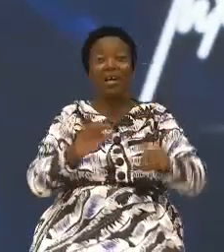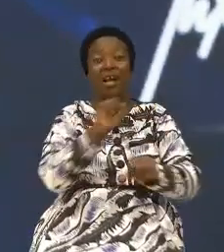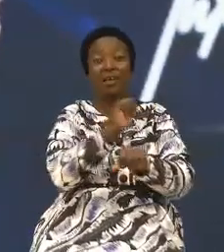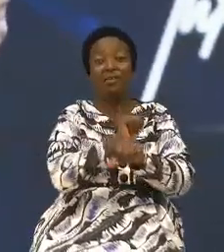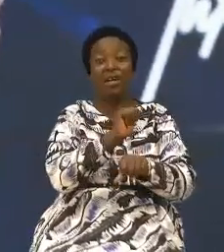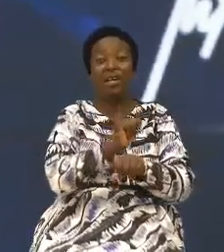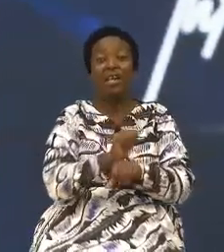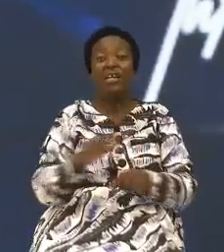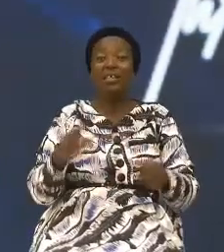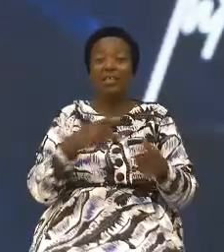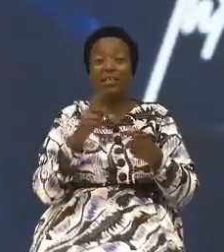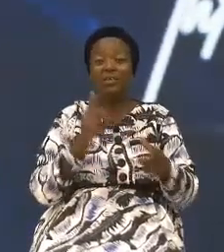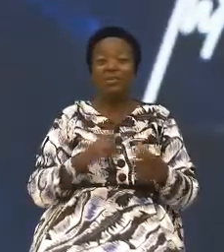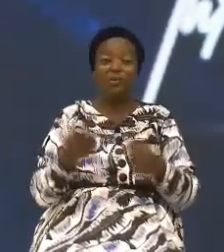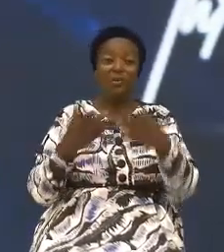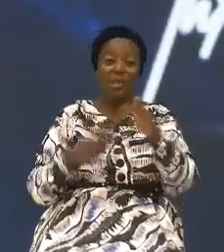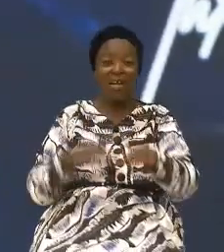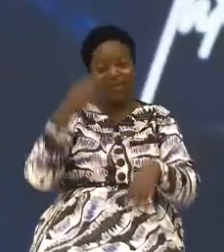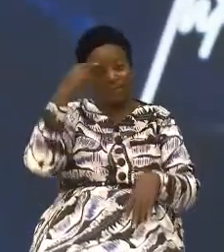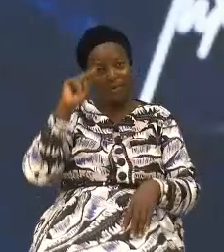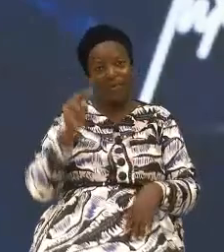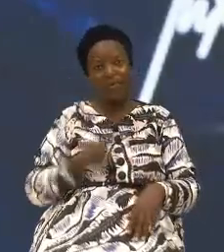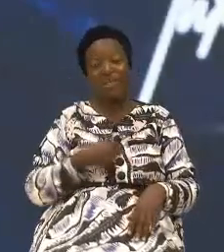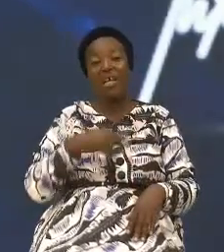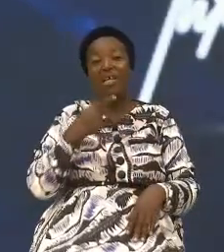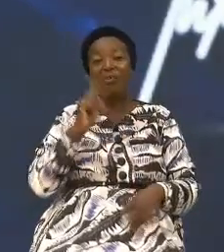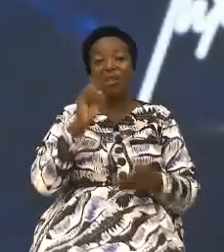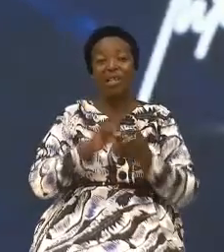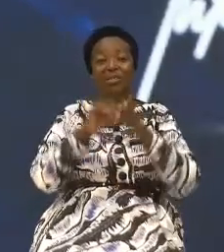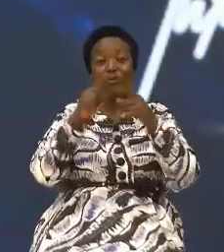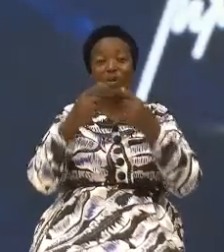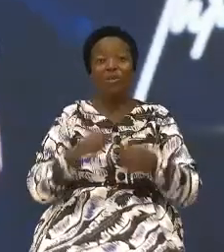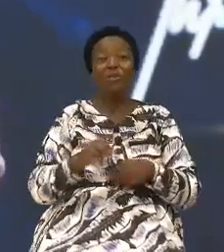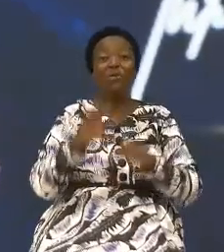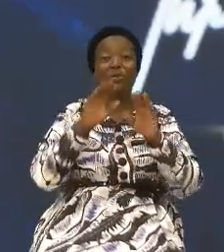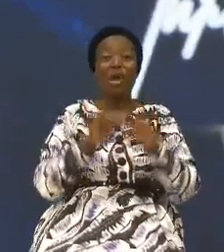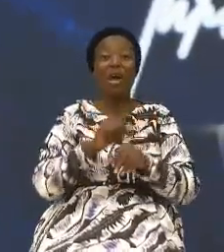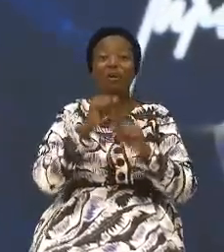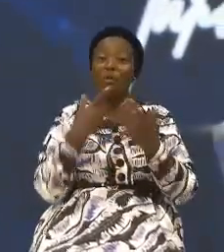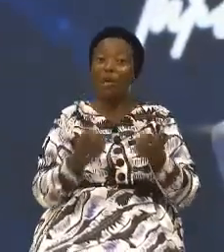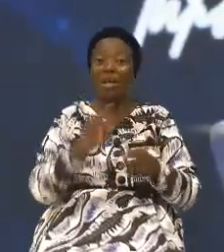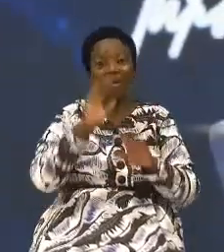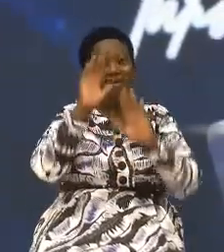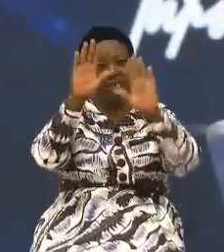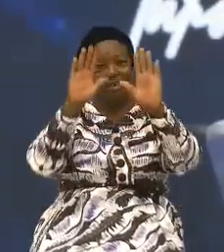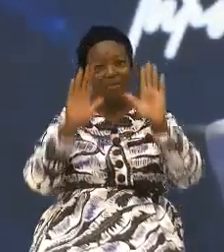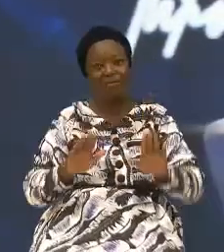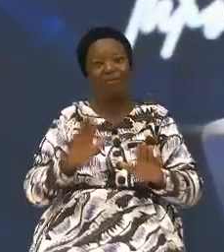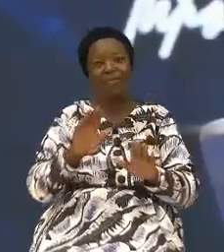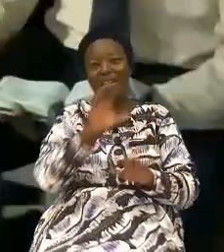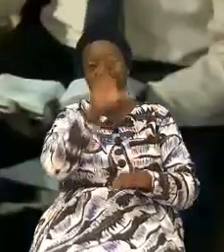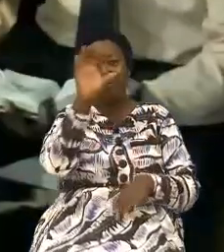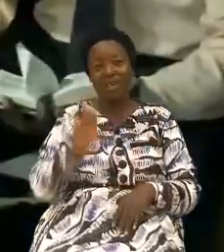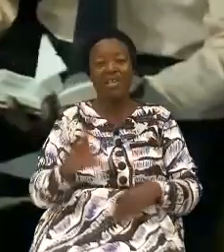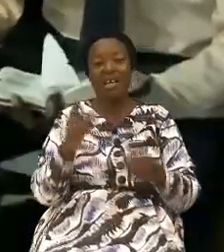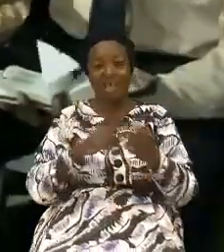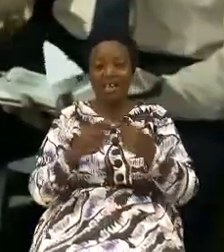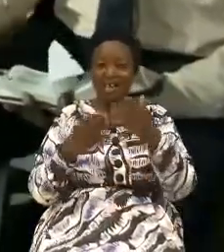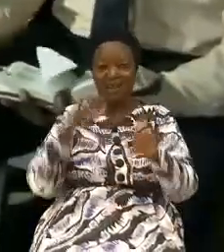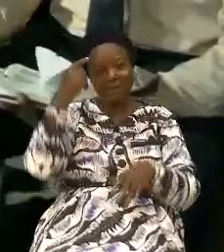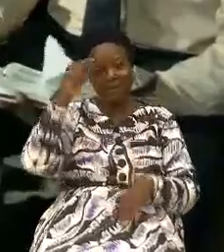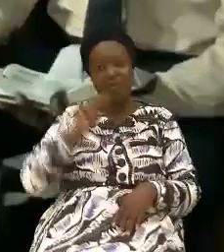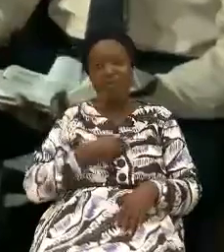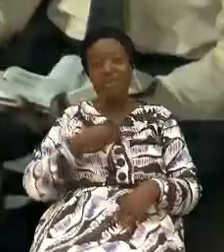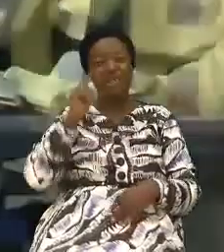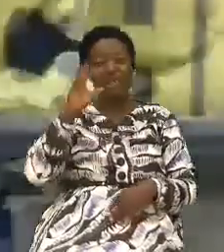The one that is called the Wonderful, that will do that wonder in your life tonight. Look